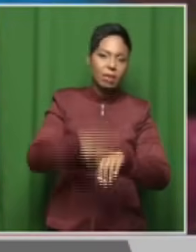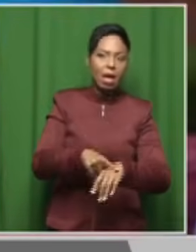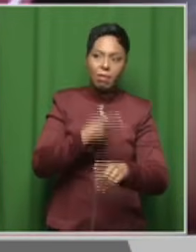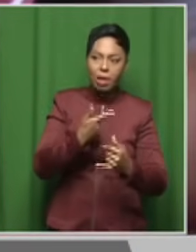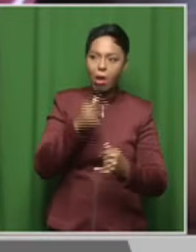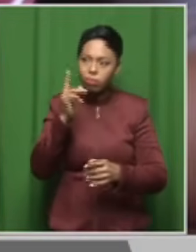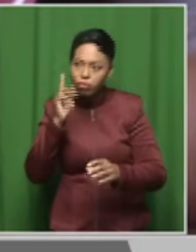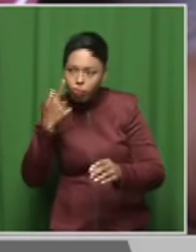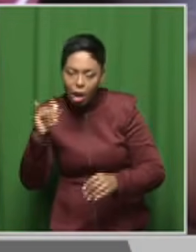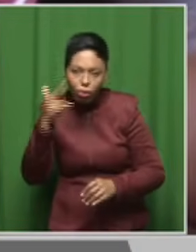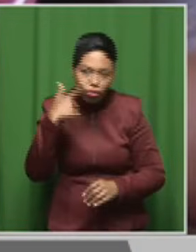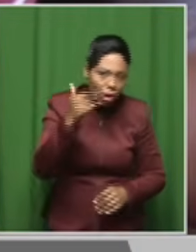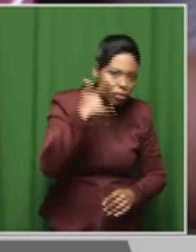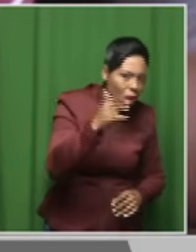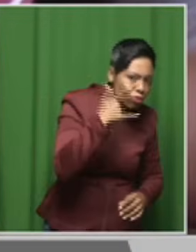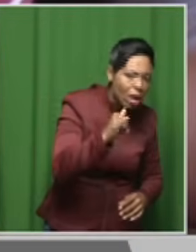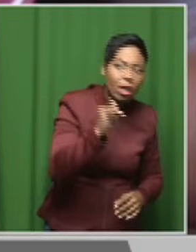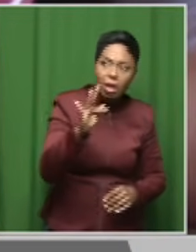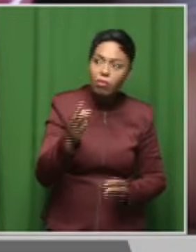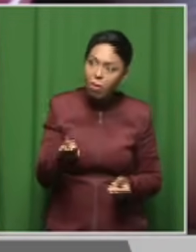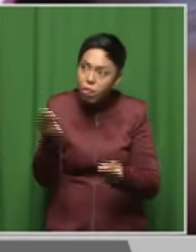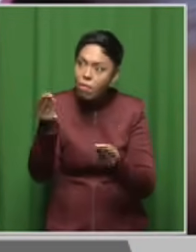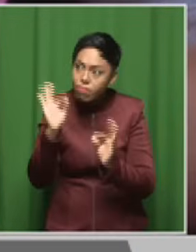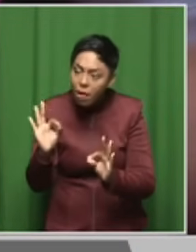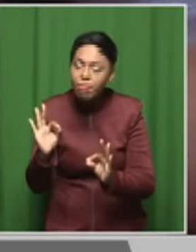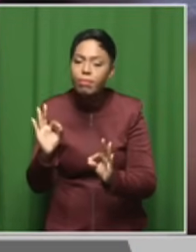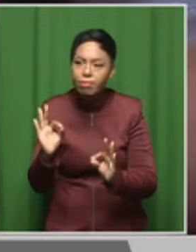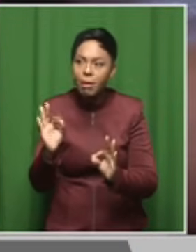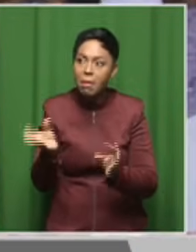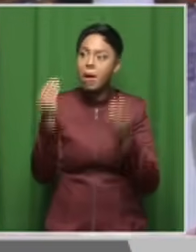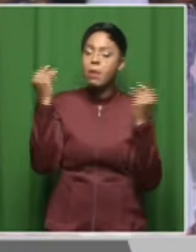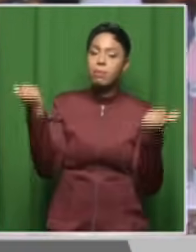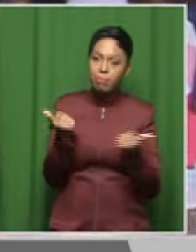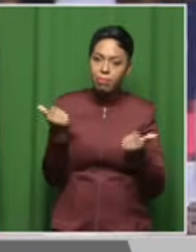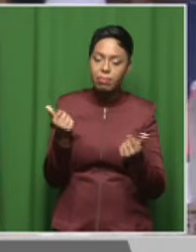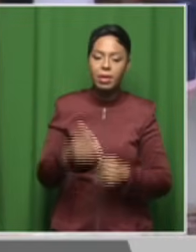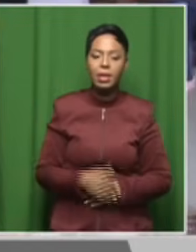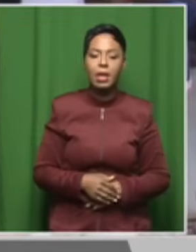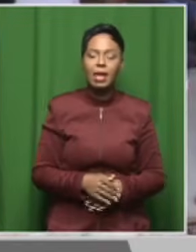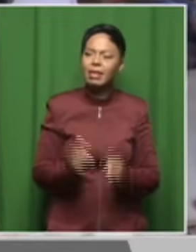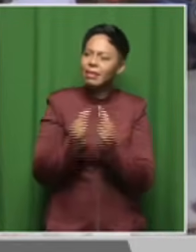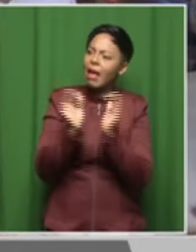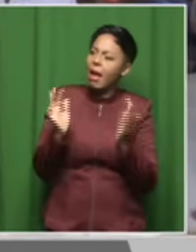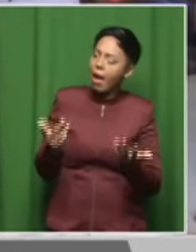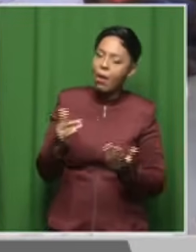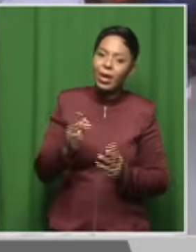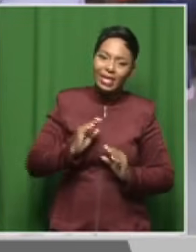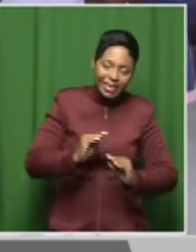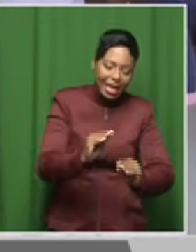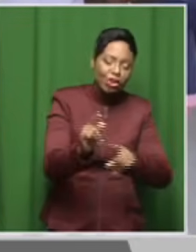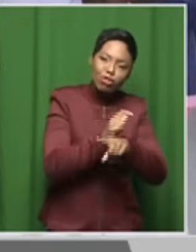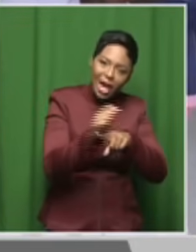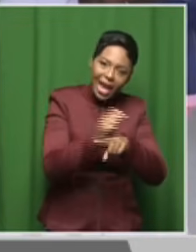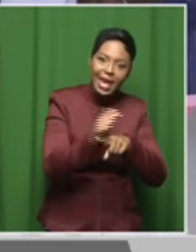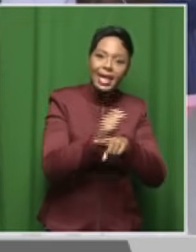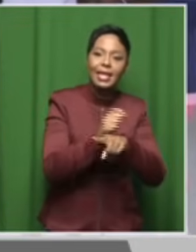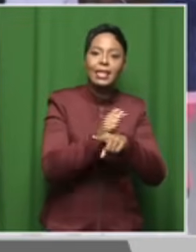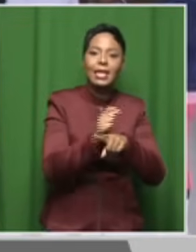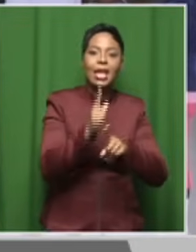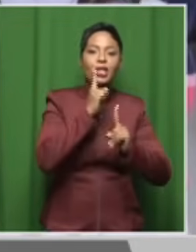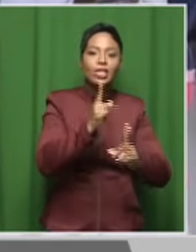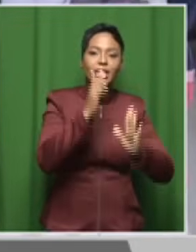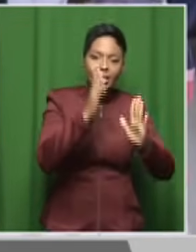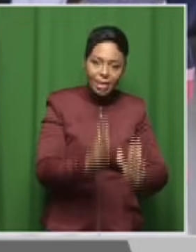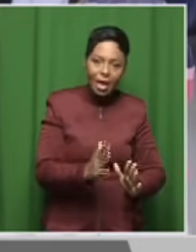I always start with training. I think if the teachers themselves don't feel empowered to train, to